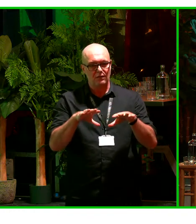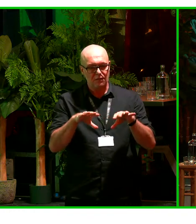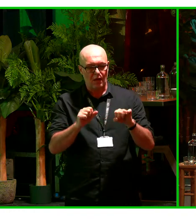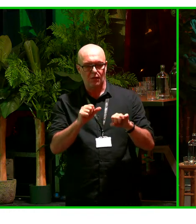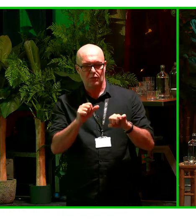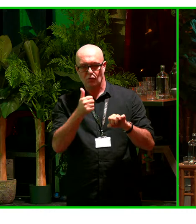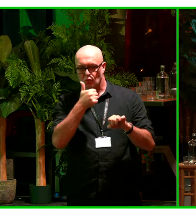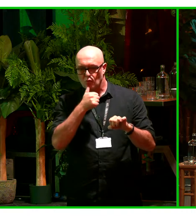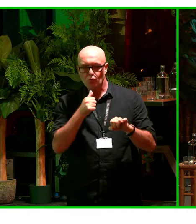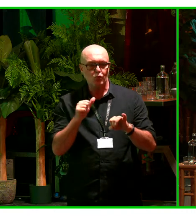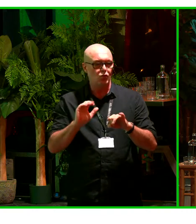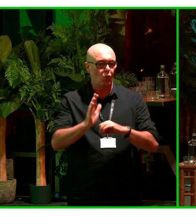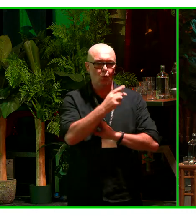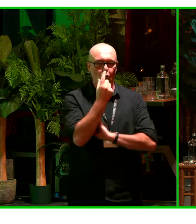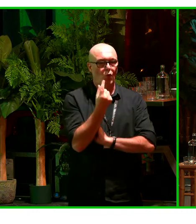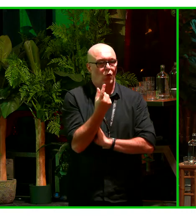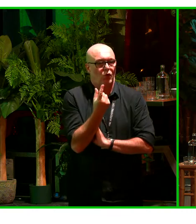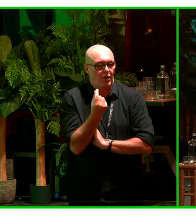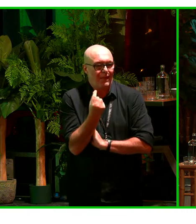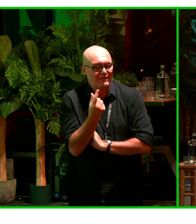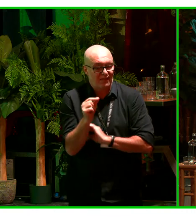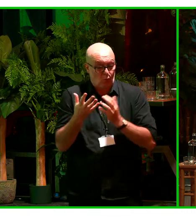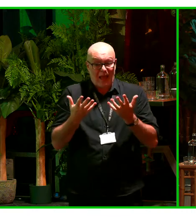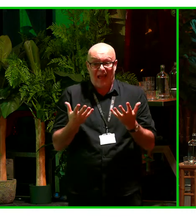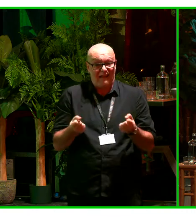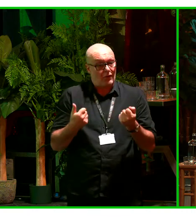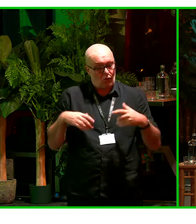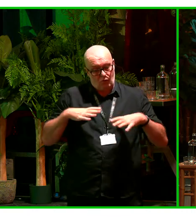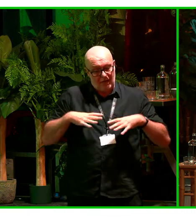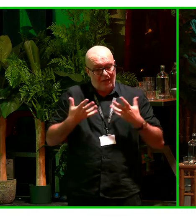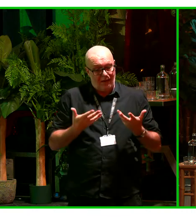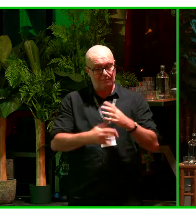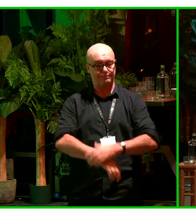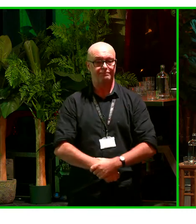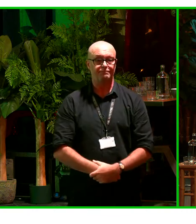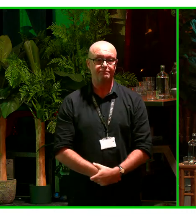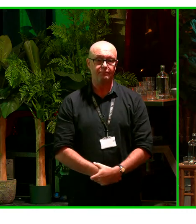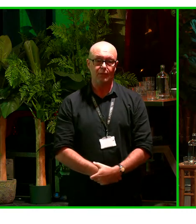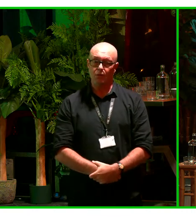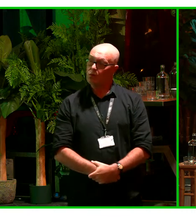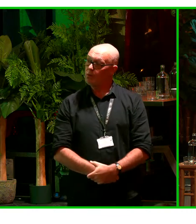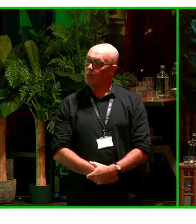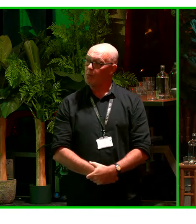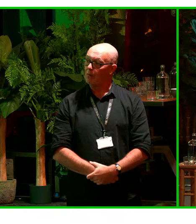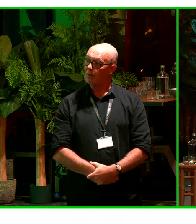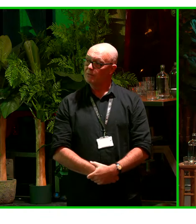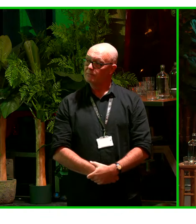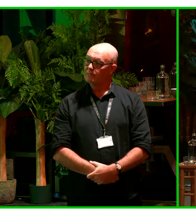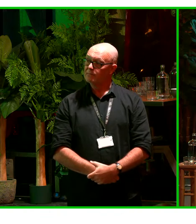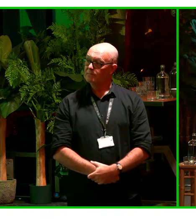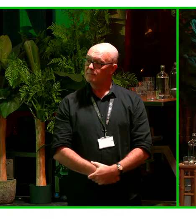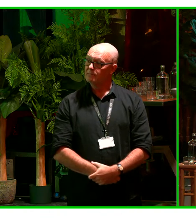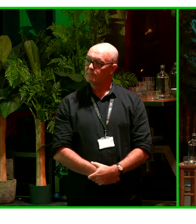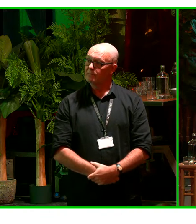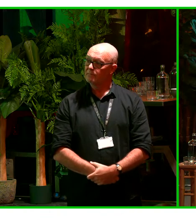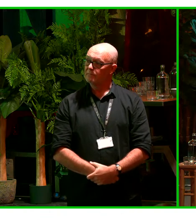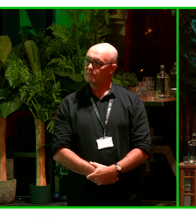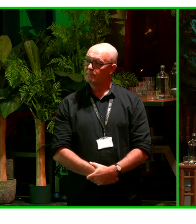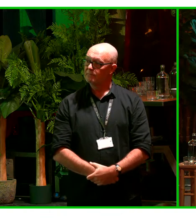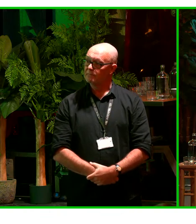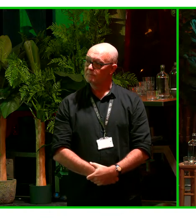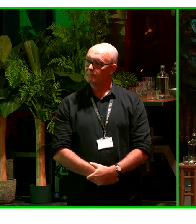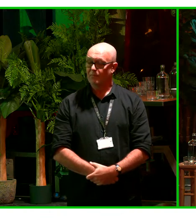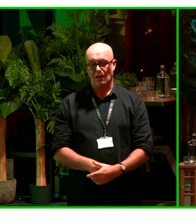capacity in all of those assets across a city. An important one that we see is the need for